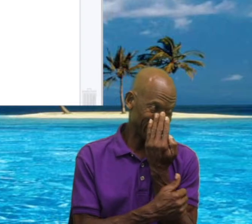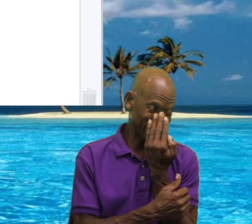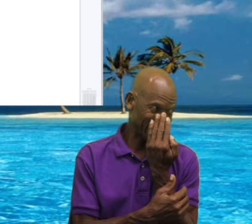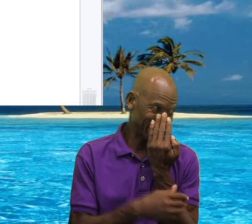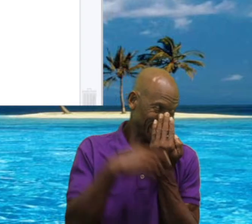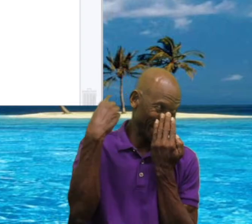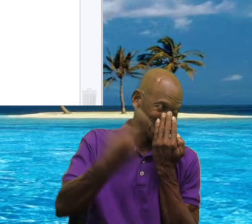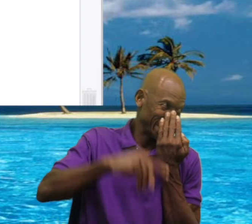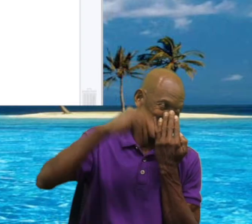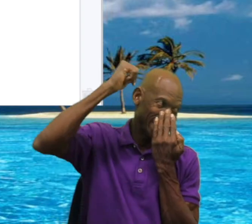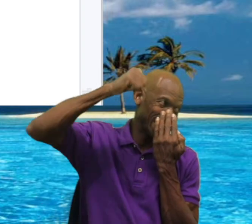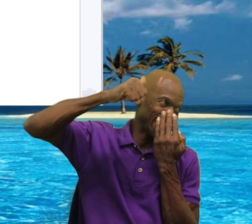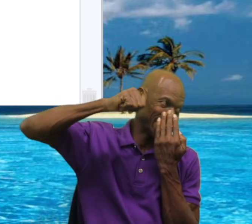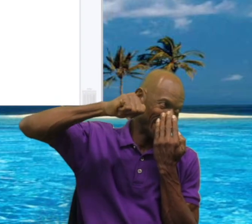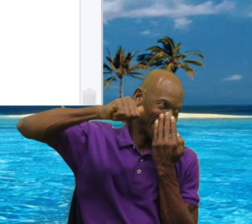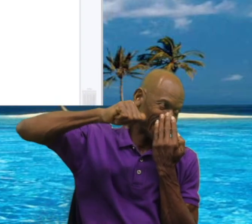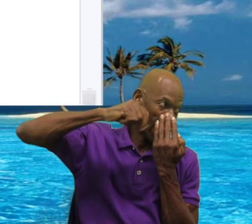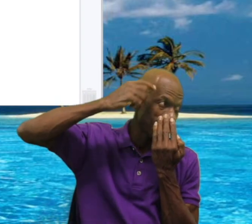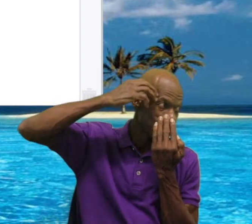put in.